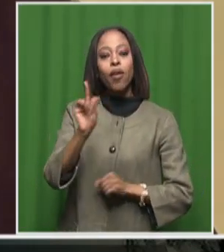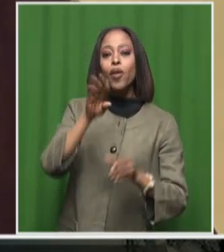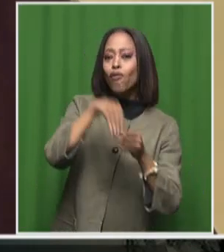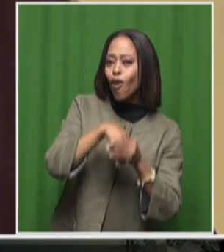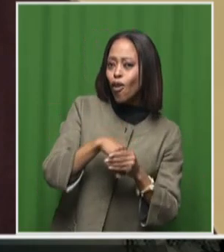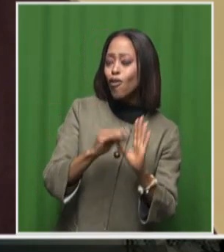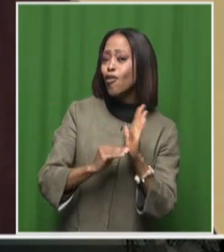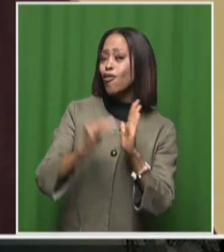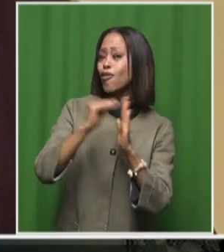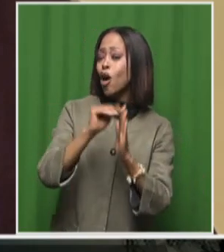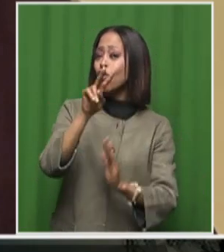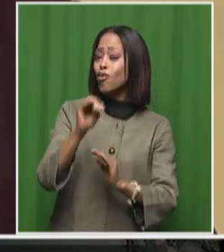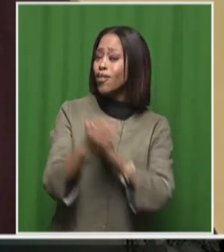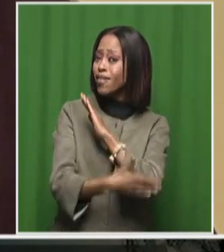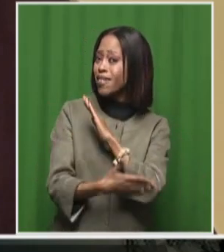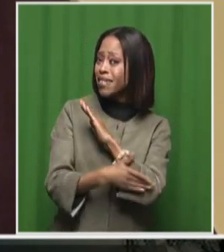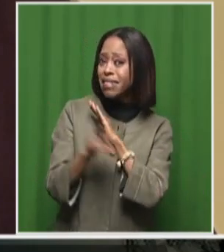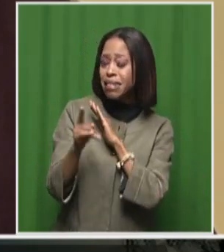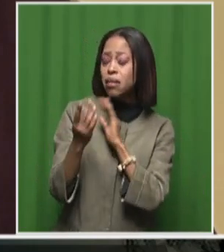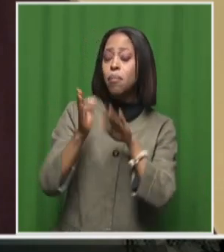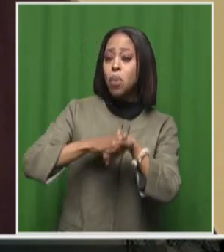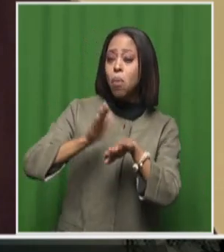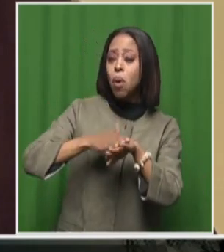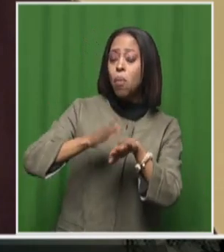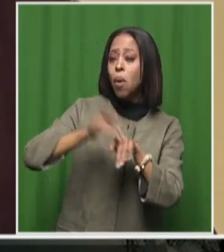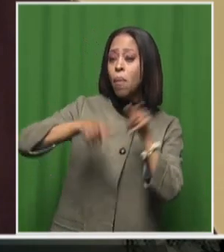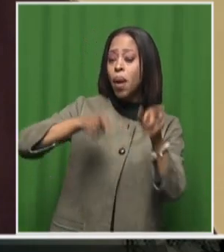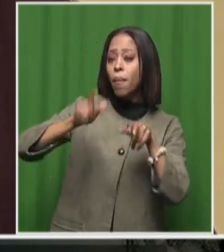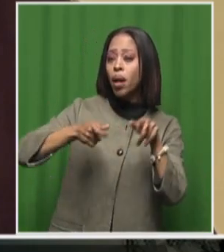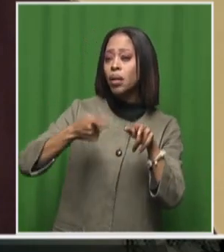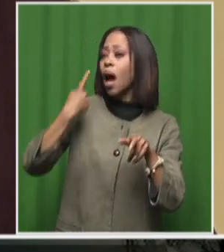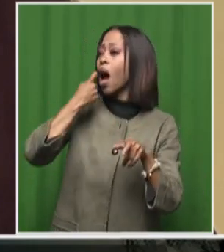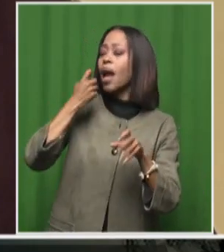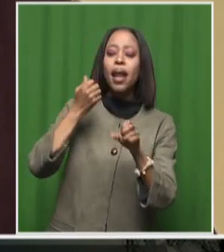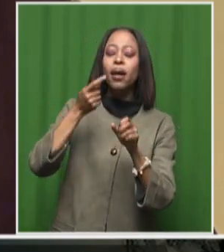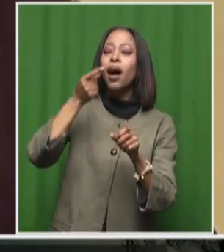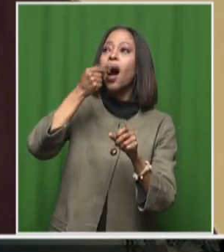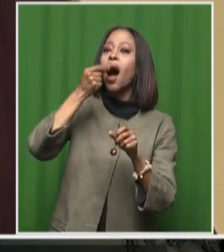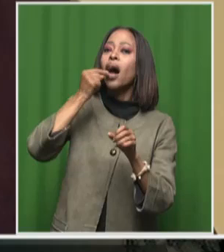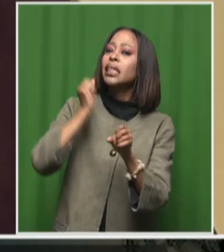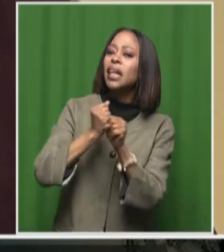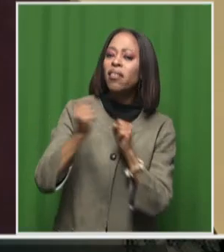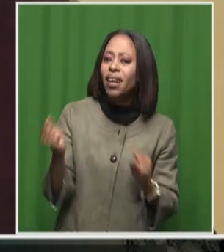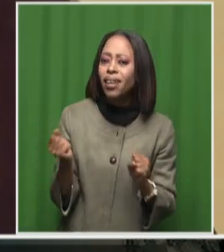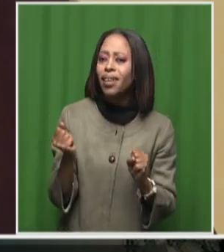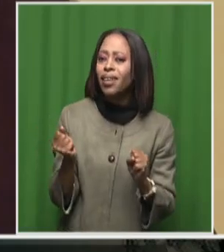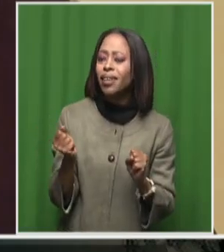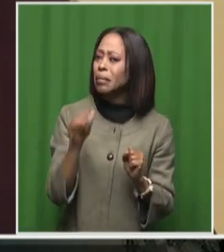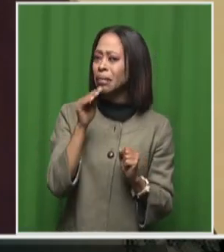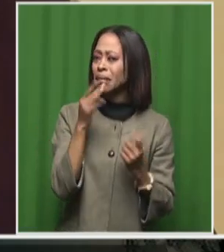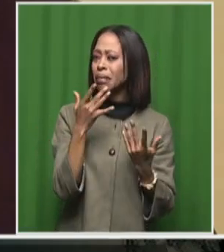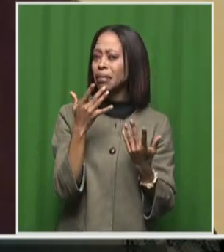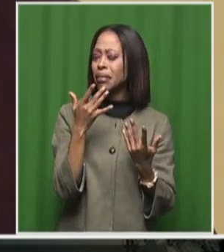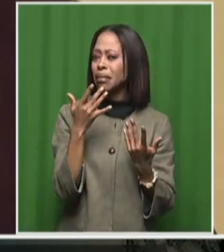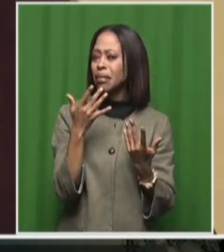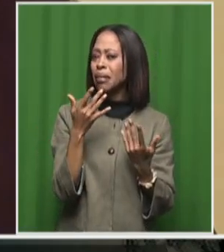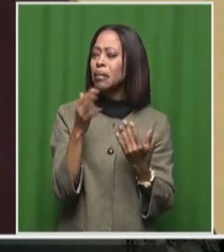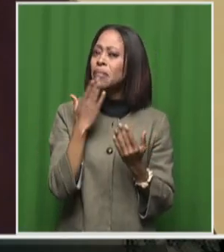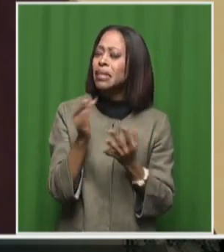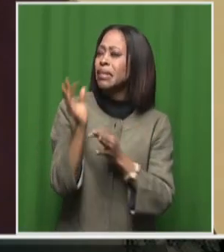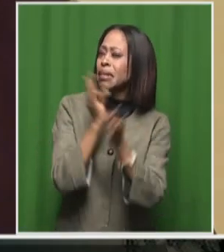in the top 20 countries that have the most zero-dose children. What are we looking at, if I can ask you for a few